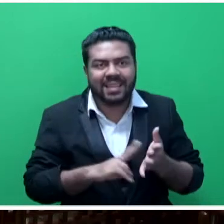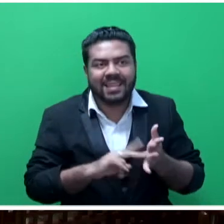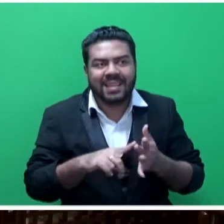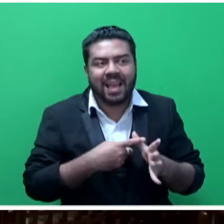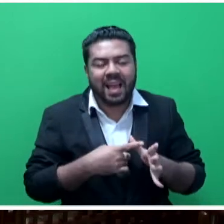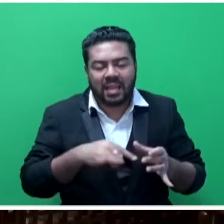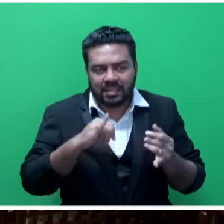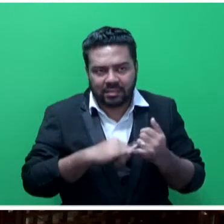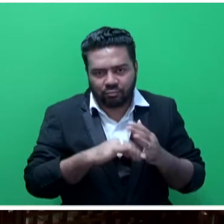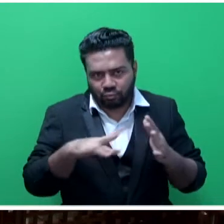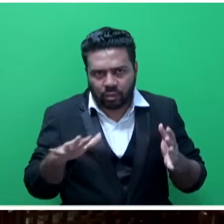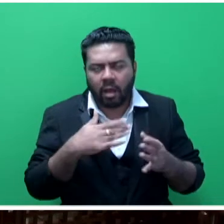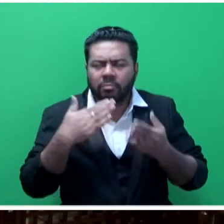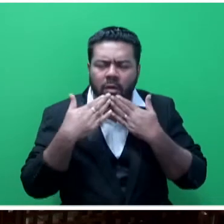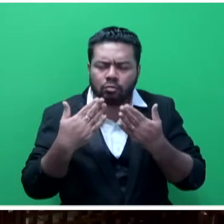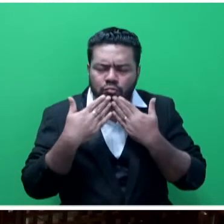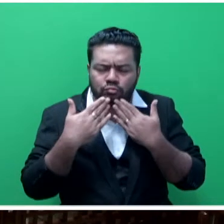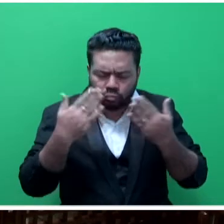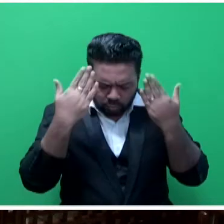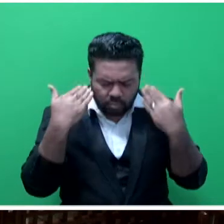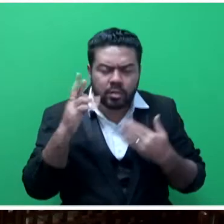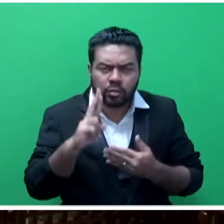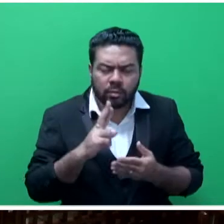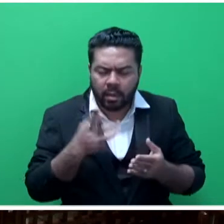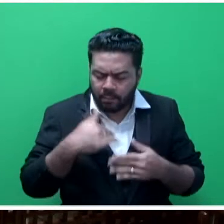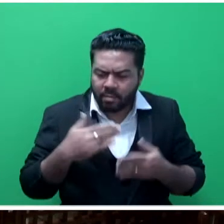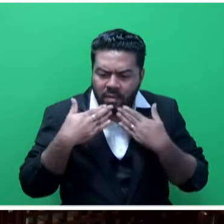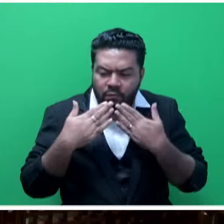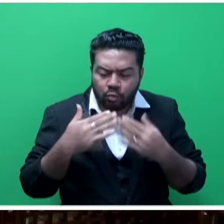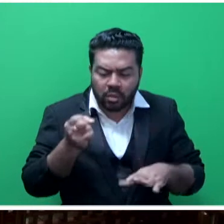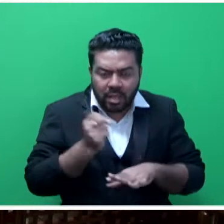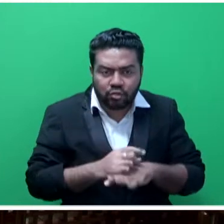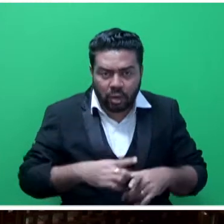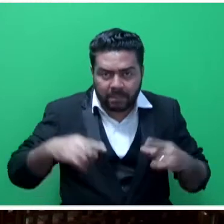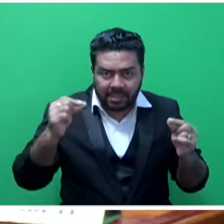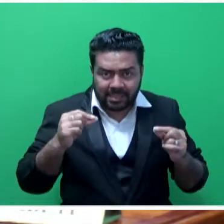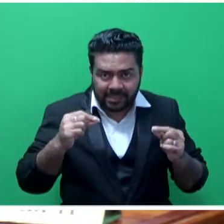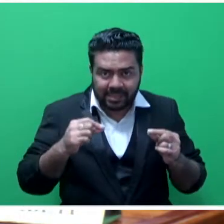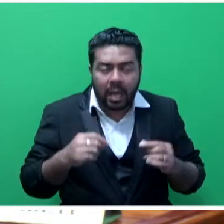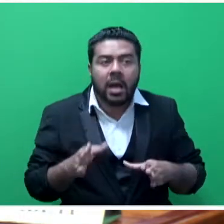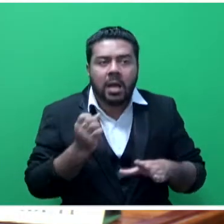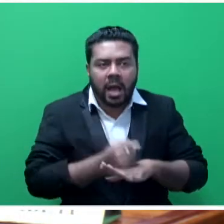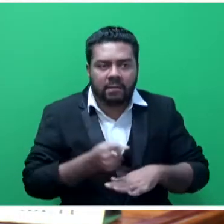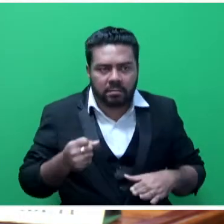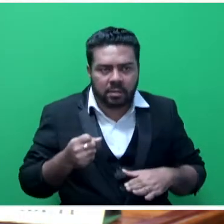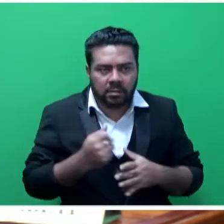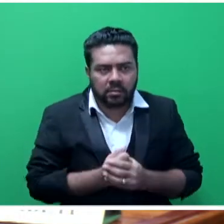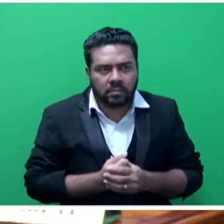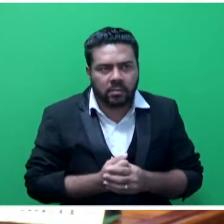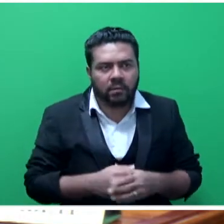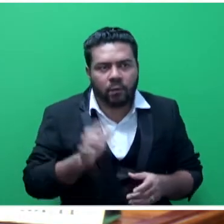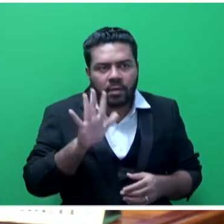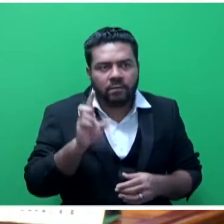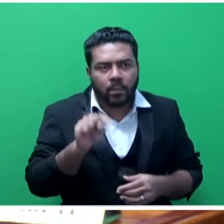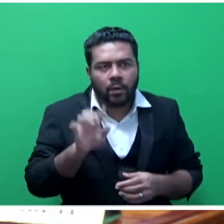Thank you, Mr. Speaker. Sir, again, we are thankful to the Japanese government for this package of